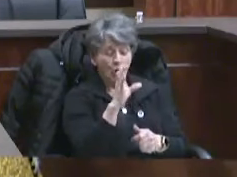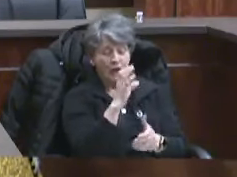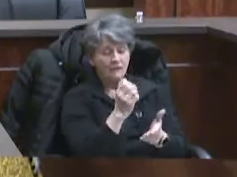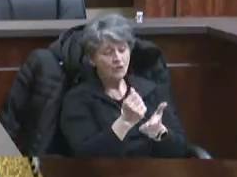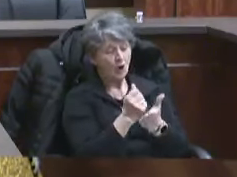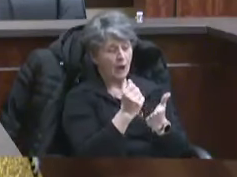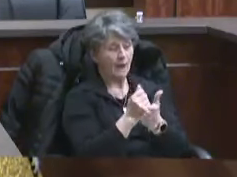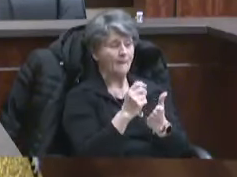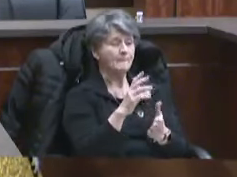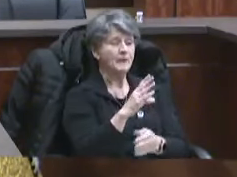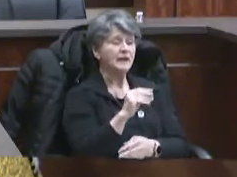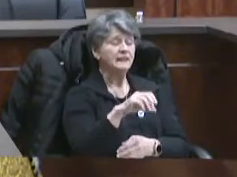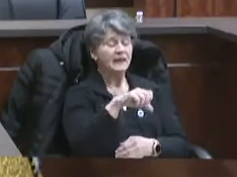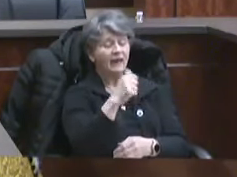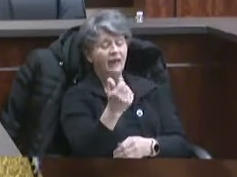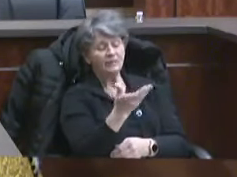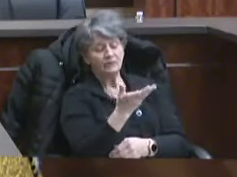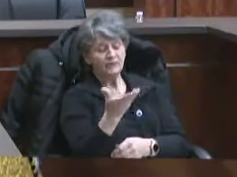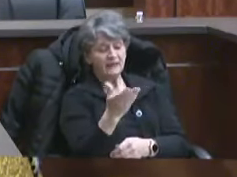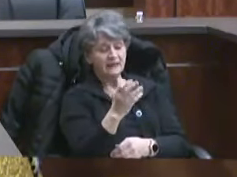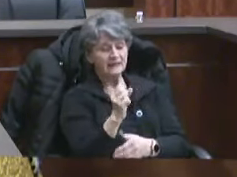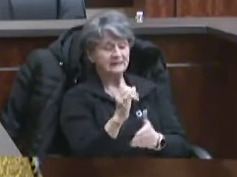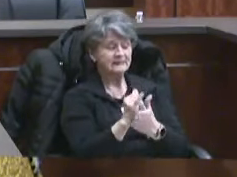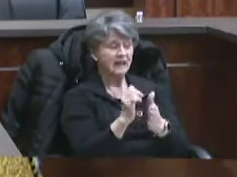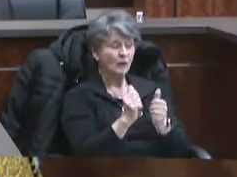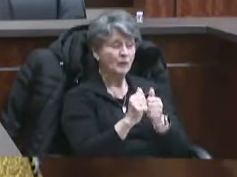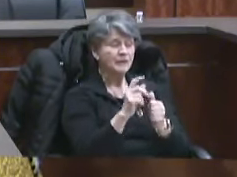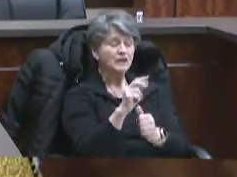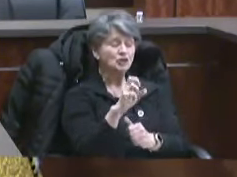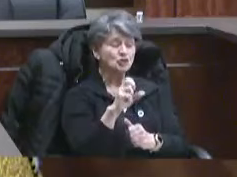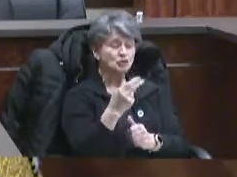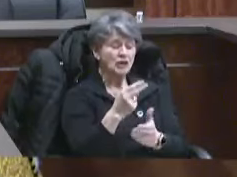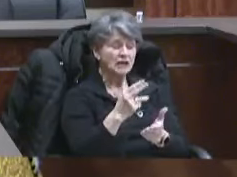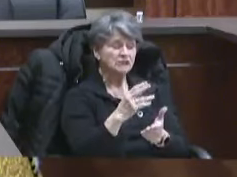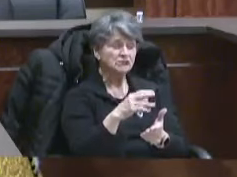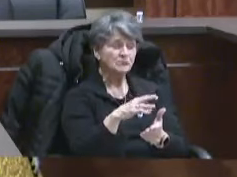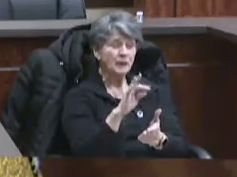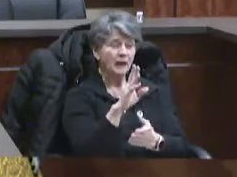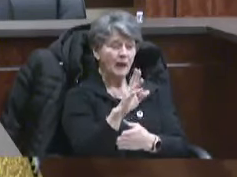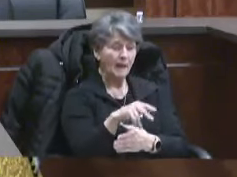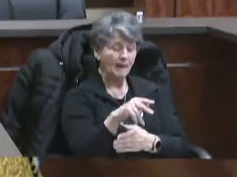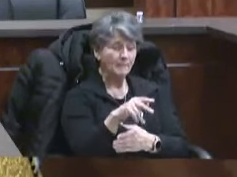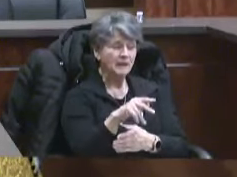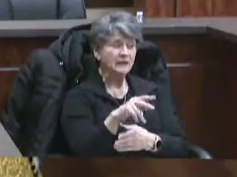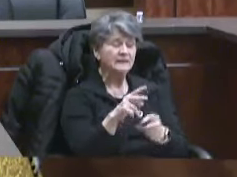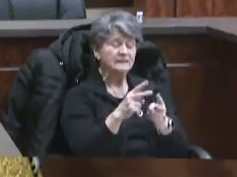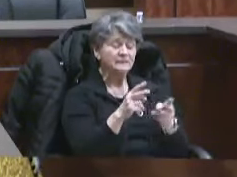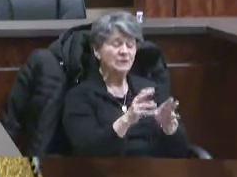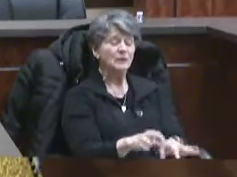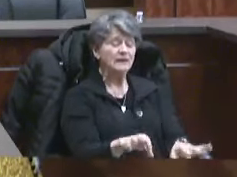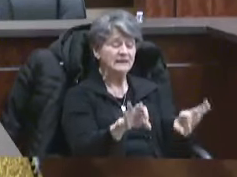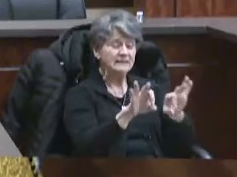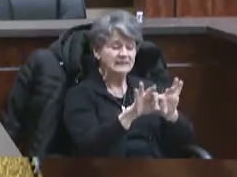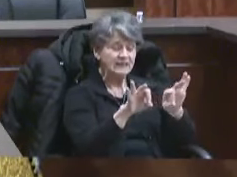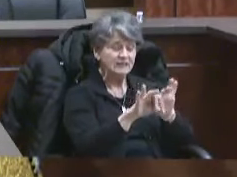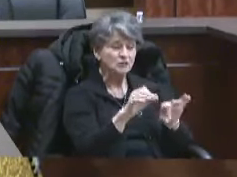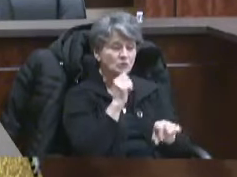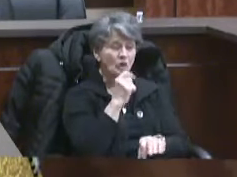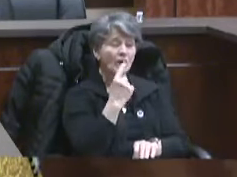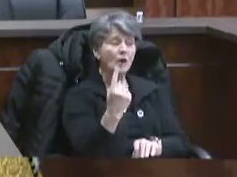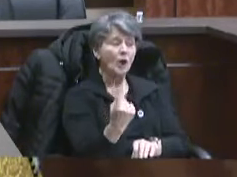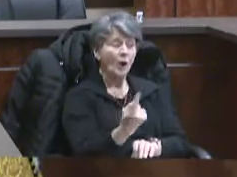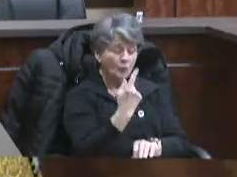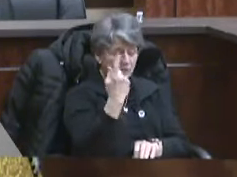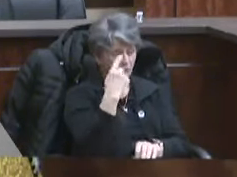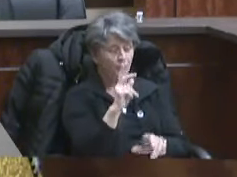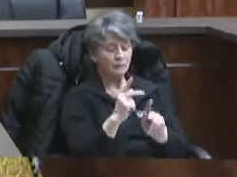is with the trash pickup in the alleys, it's very essential, not only for the citizens that live